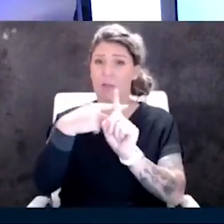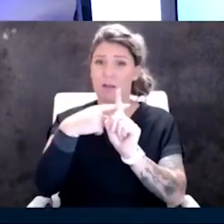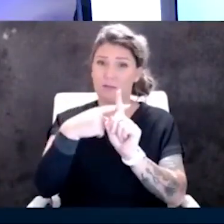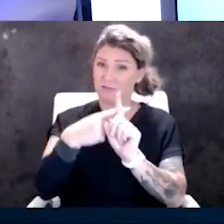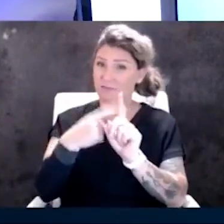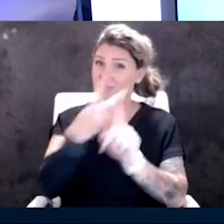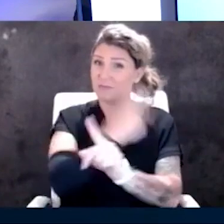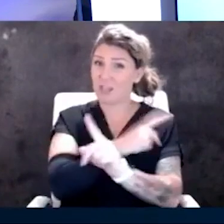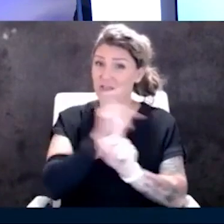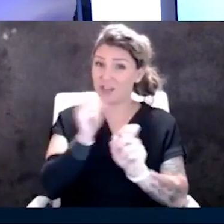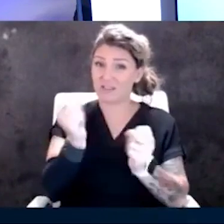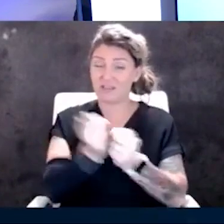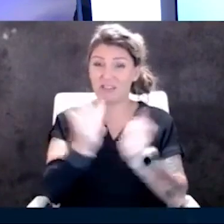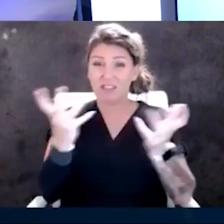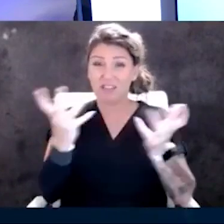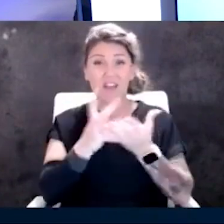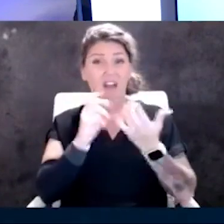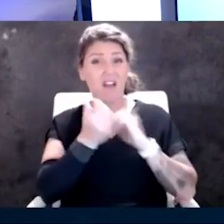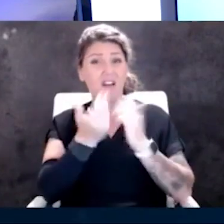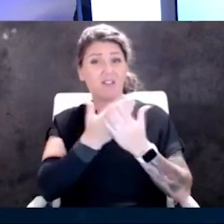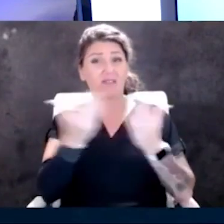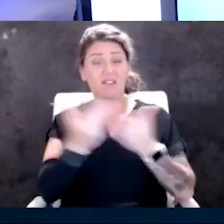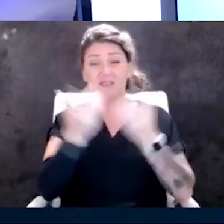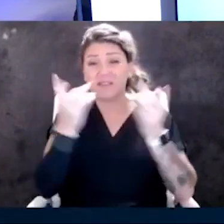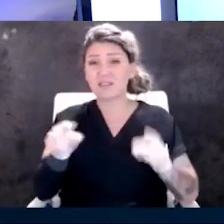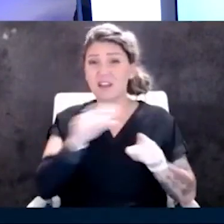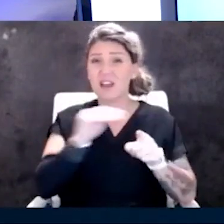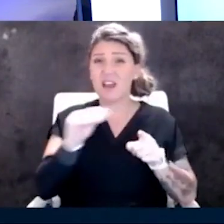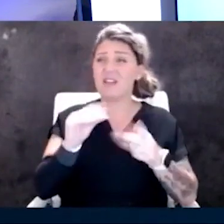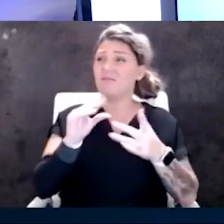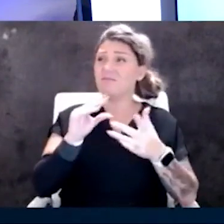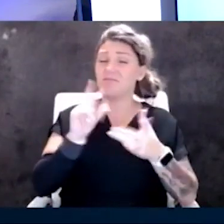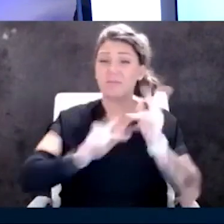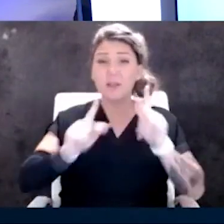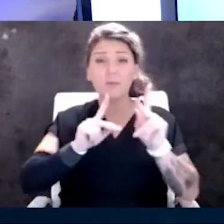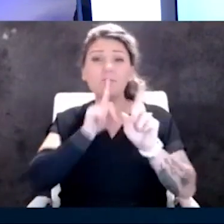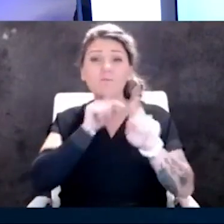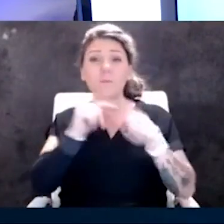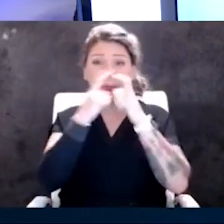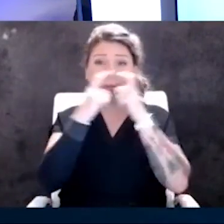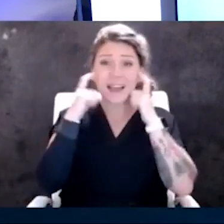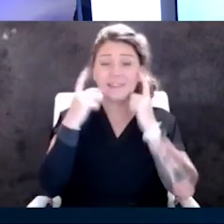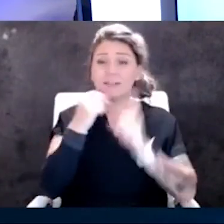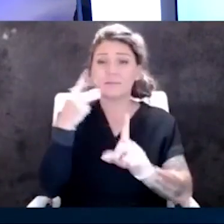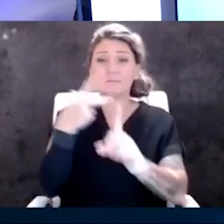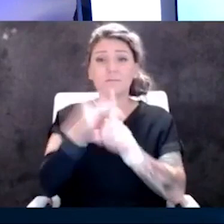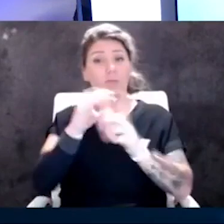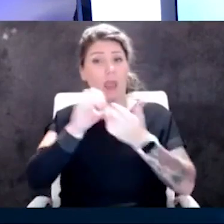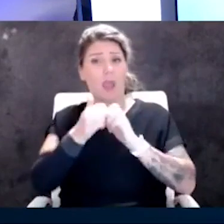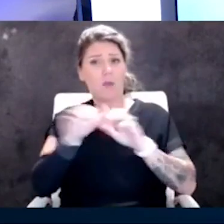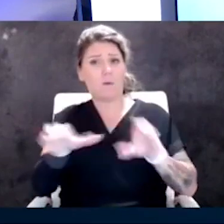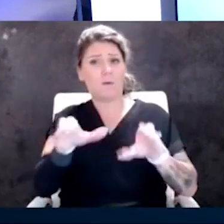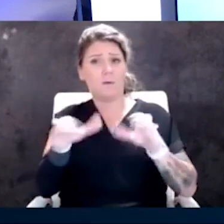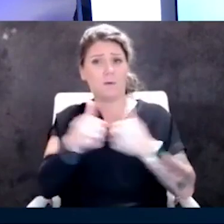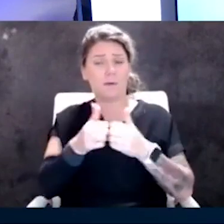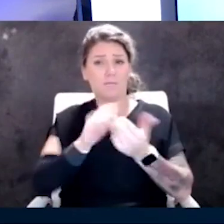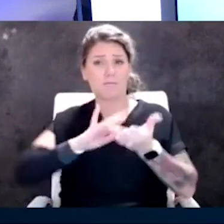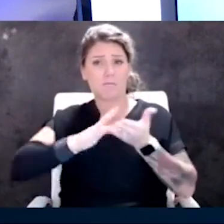been going, and how are people responding to masking or to vaccinating, and how's that going with the medical staff